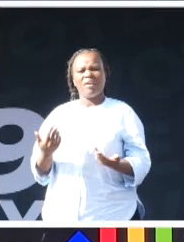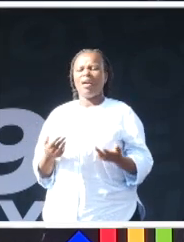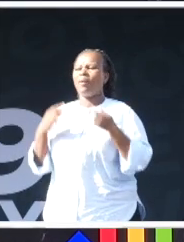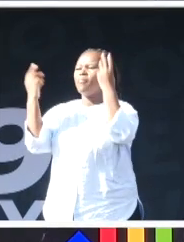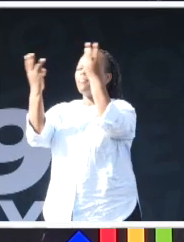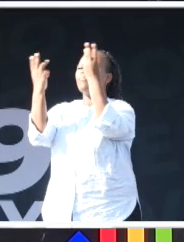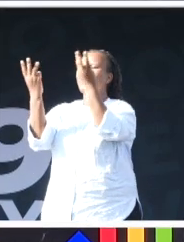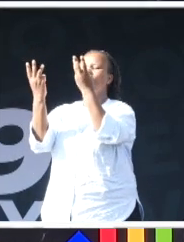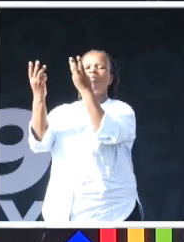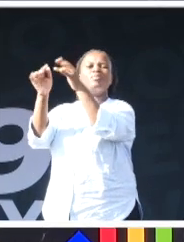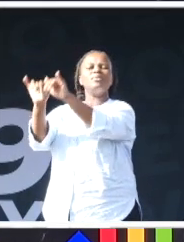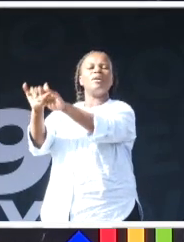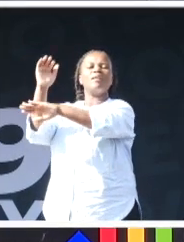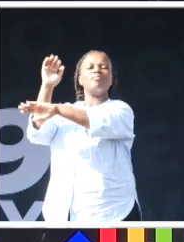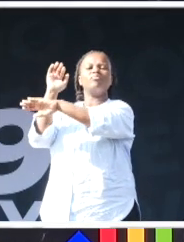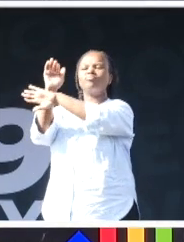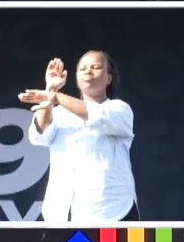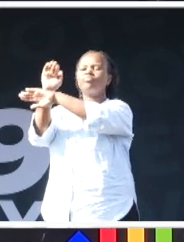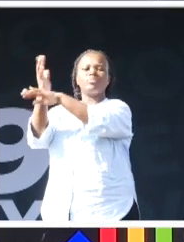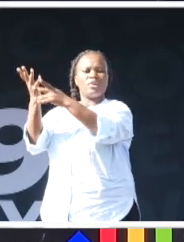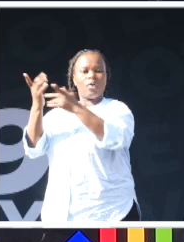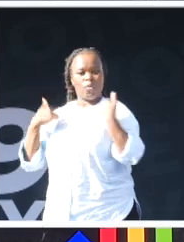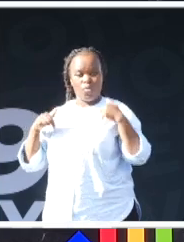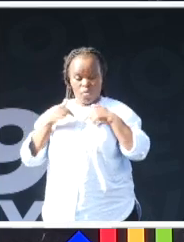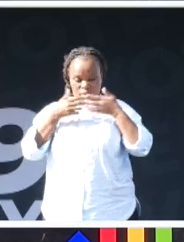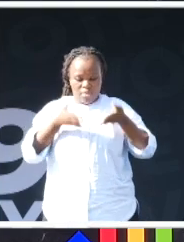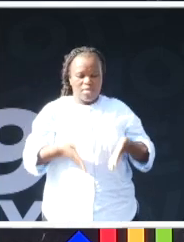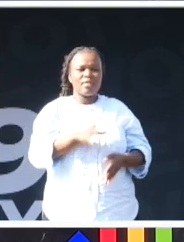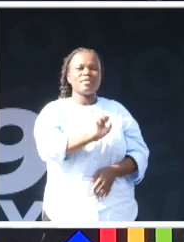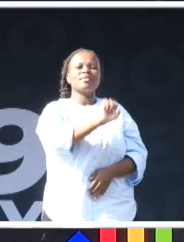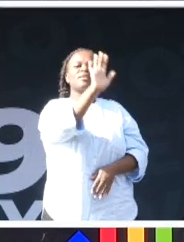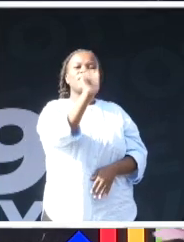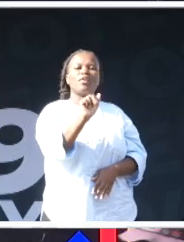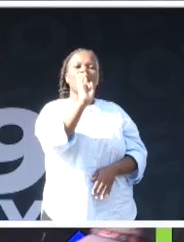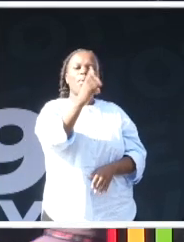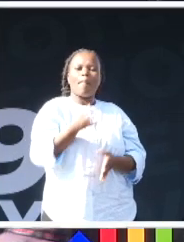abroad, we who are here, we are going to get 3 ballots.